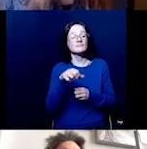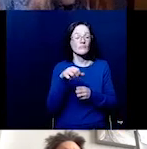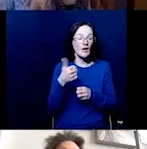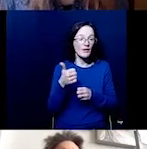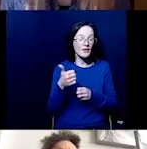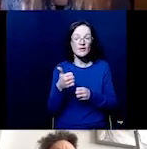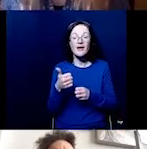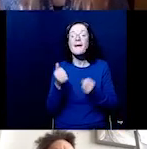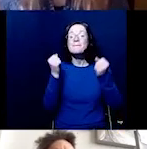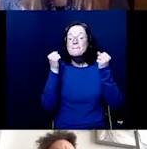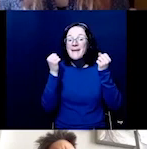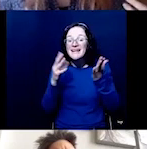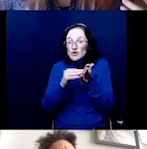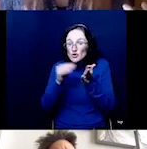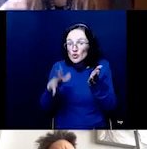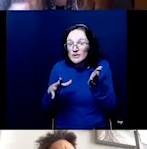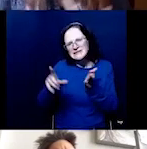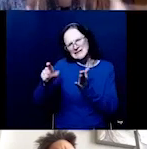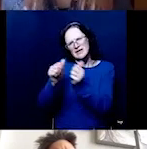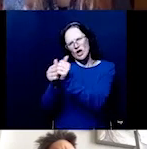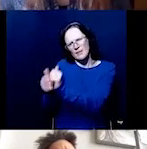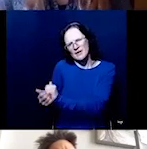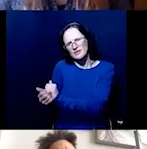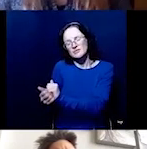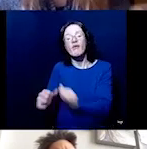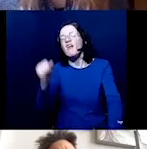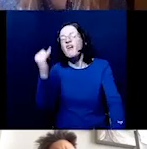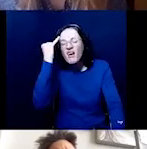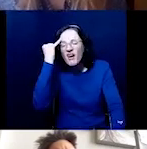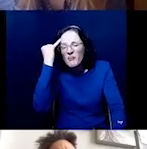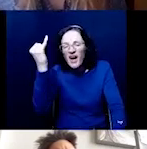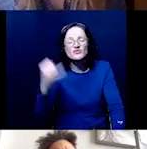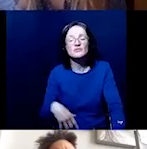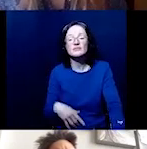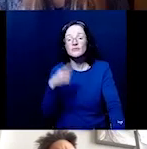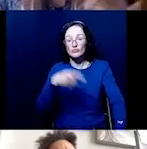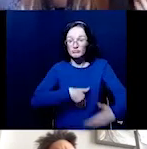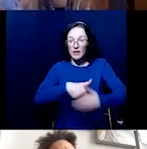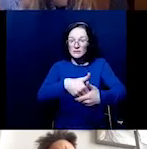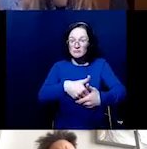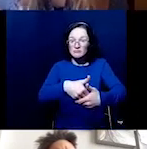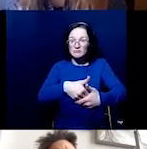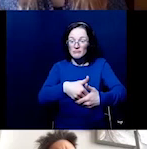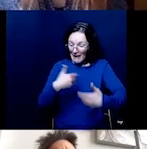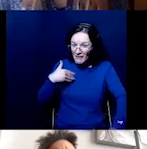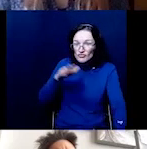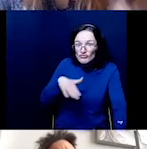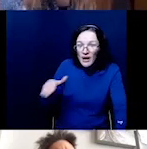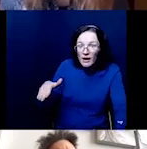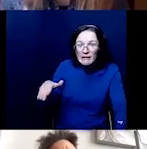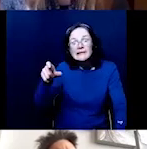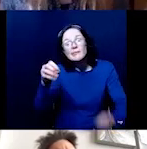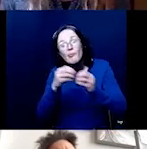need accommodation. So imagine if you end up being pregnant, or if you're a parent caring for your child, you need more accommodations. It could